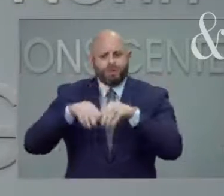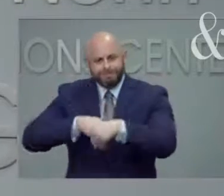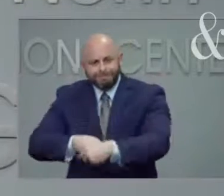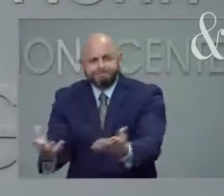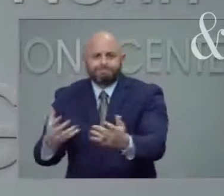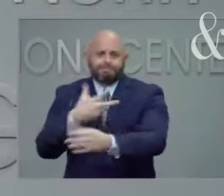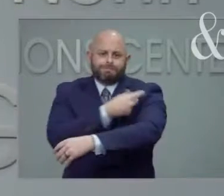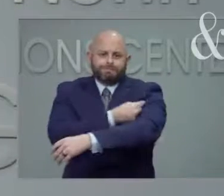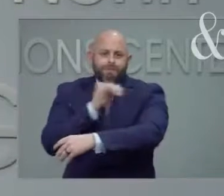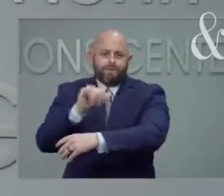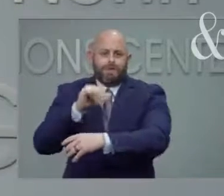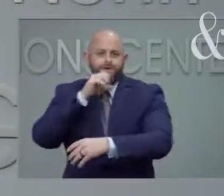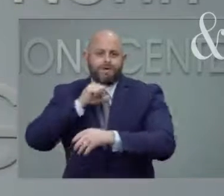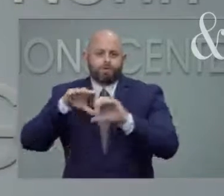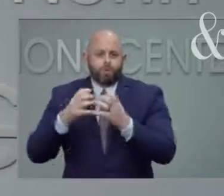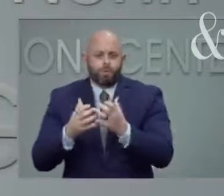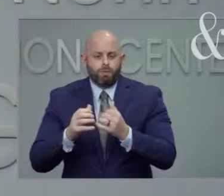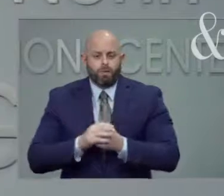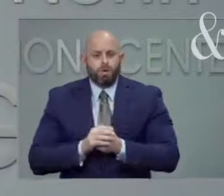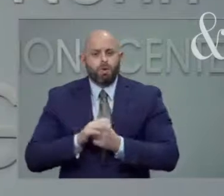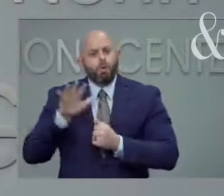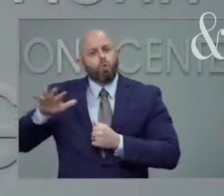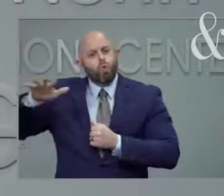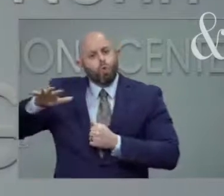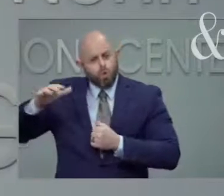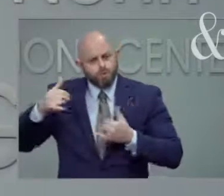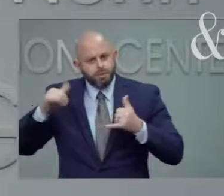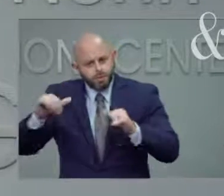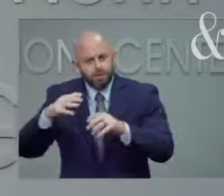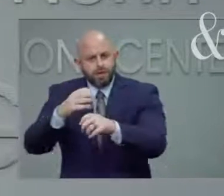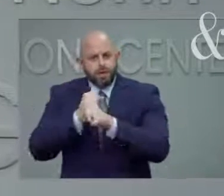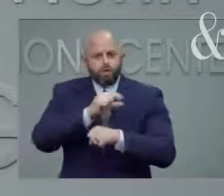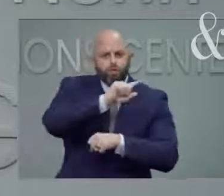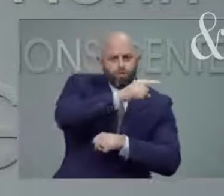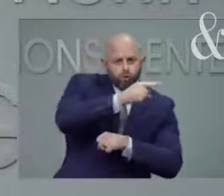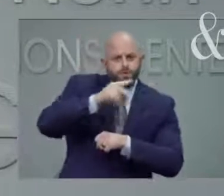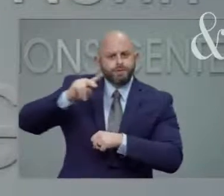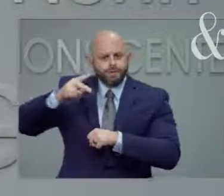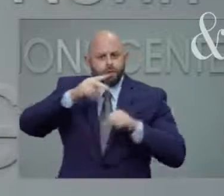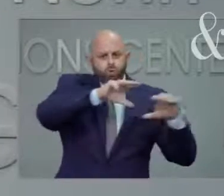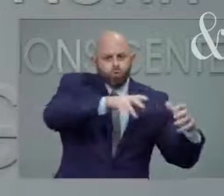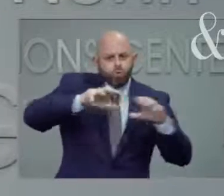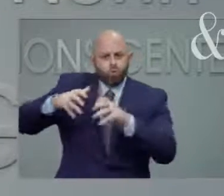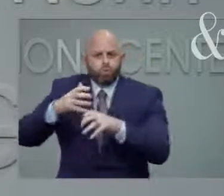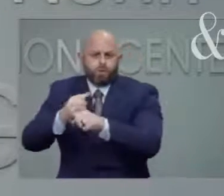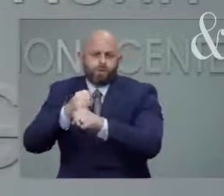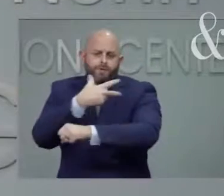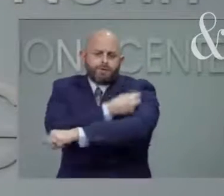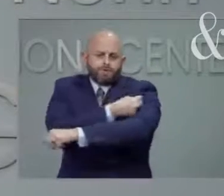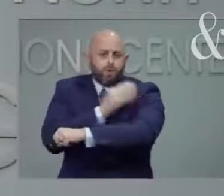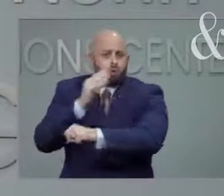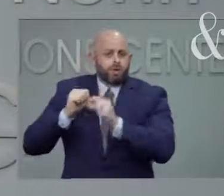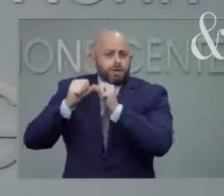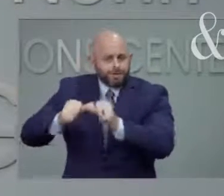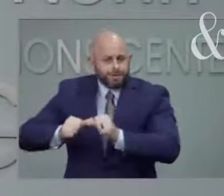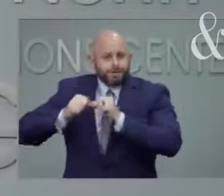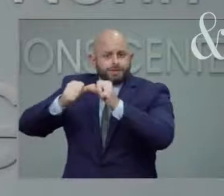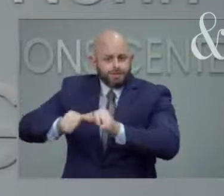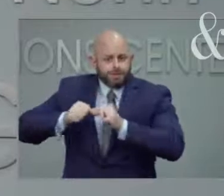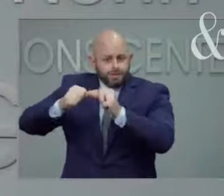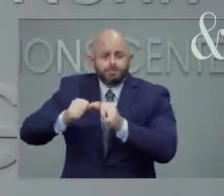groups are still getting first and second vaccinations, and that will keep happening even after the next phase